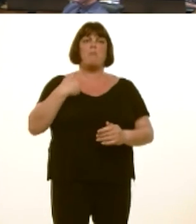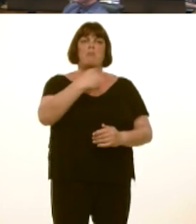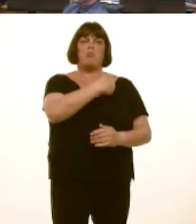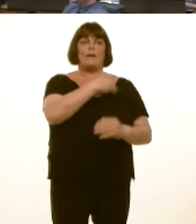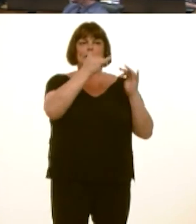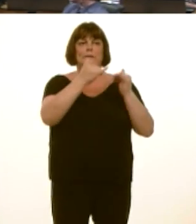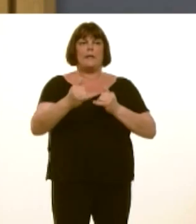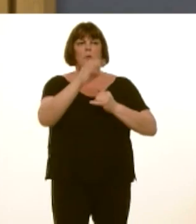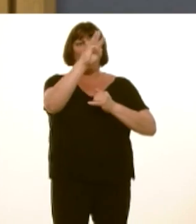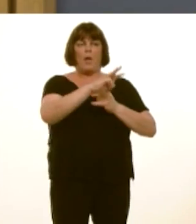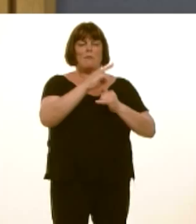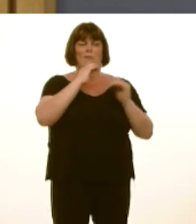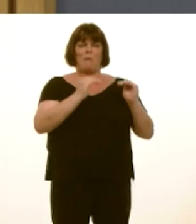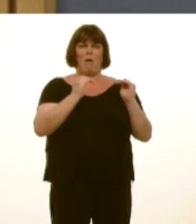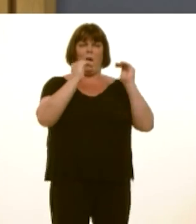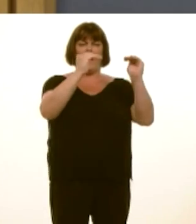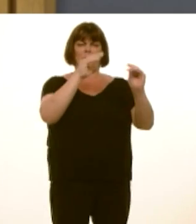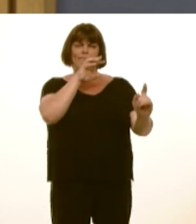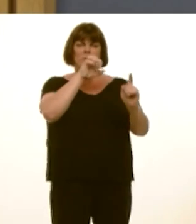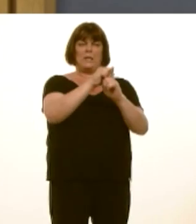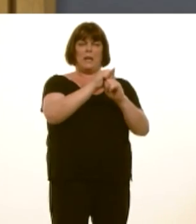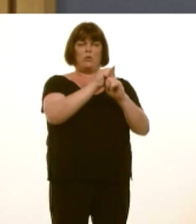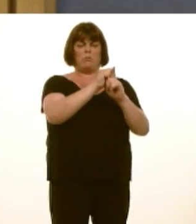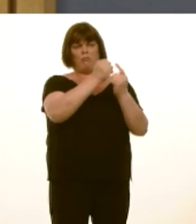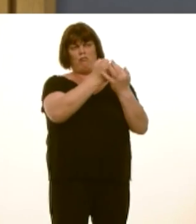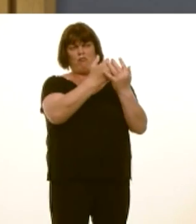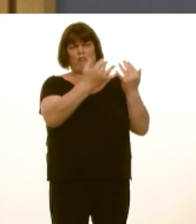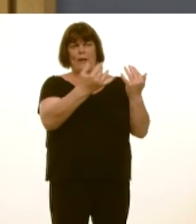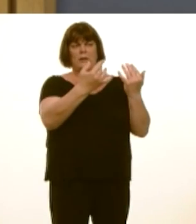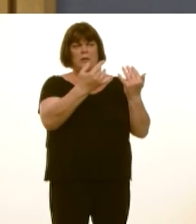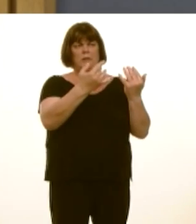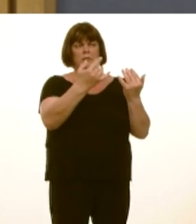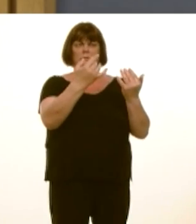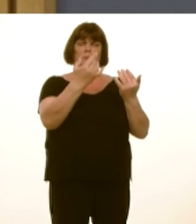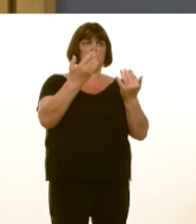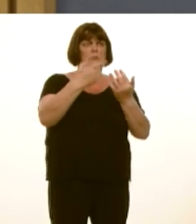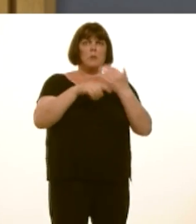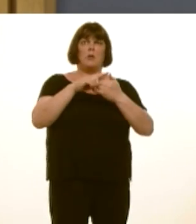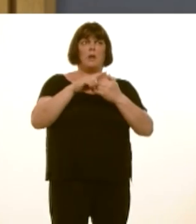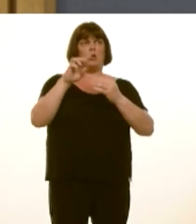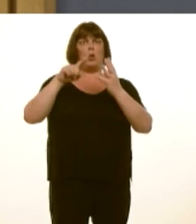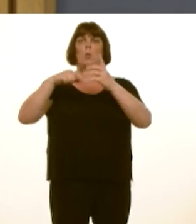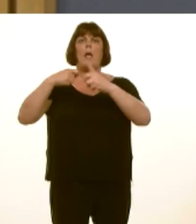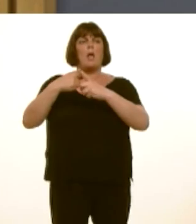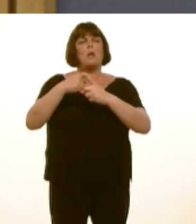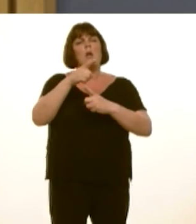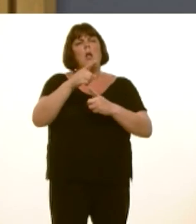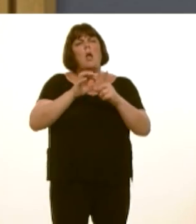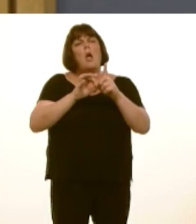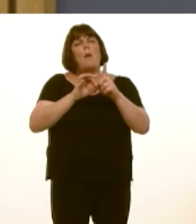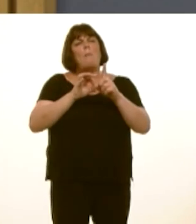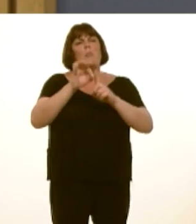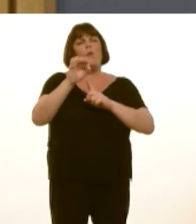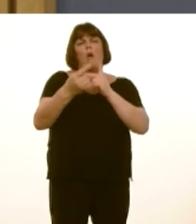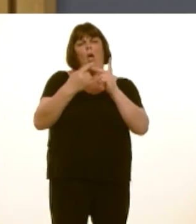the highest cancer detection rate of any screening service in the UK? And what does he think can be done to improve the uptake in the